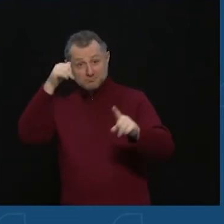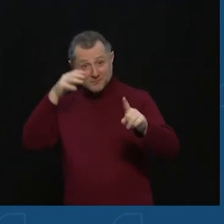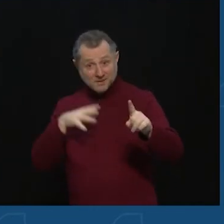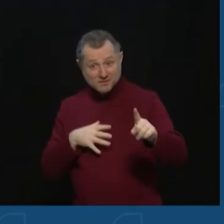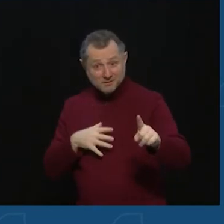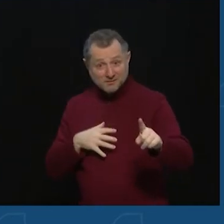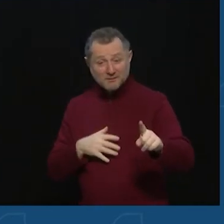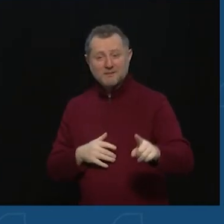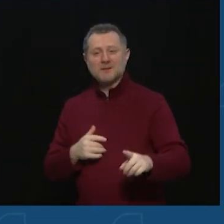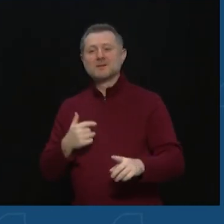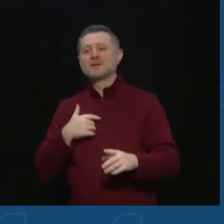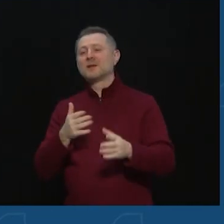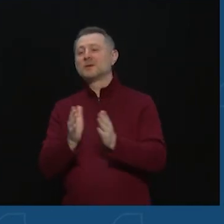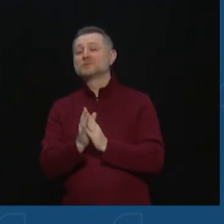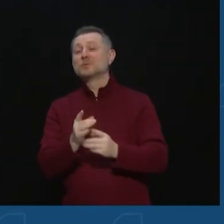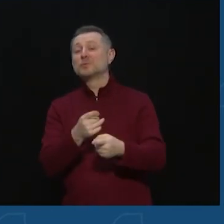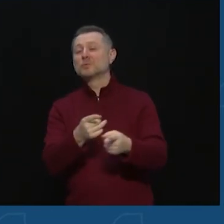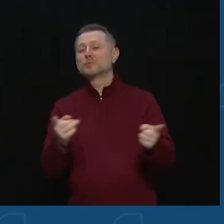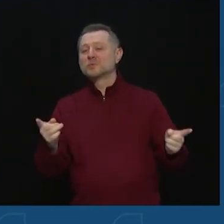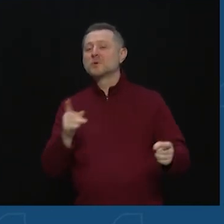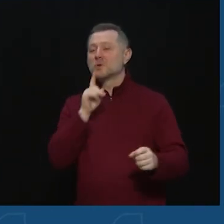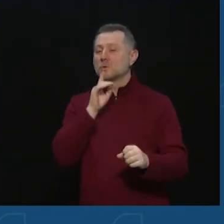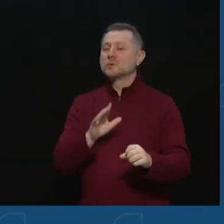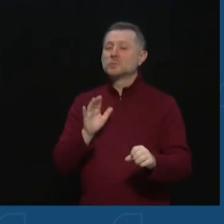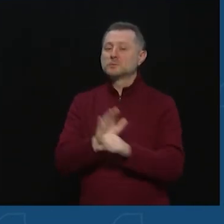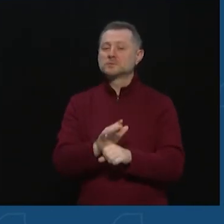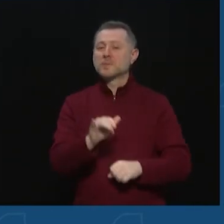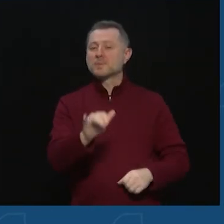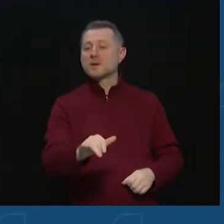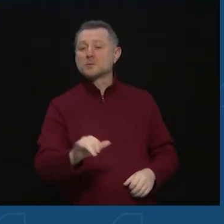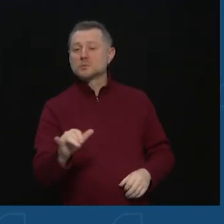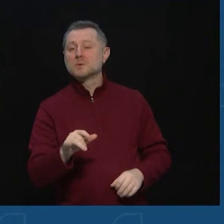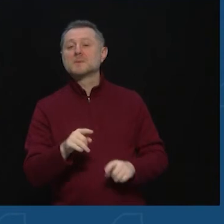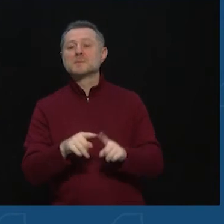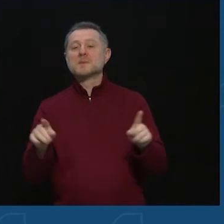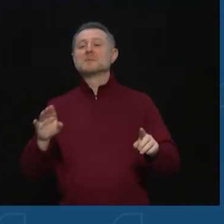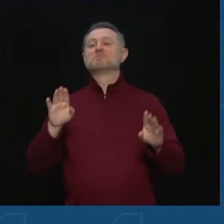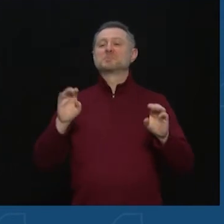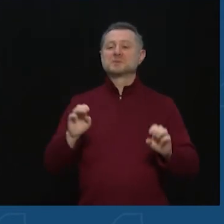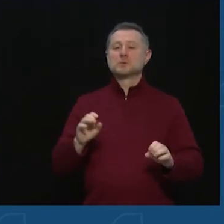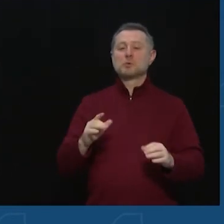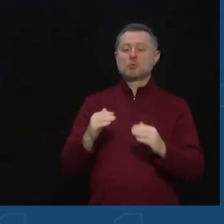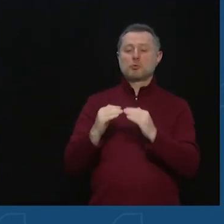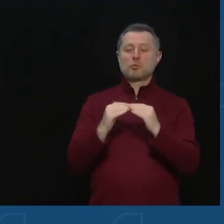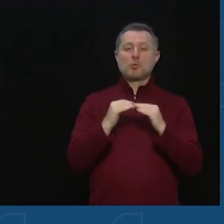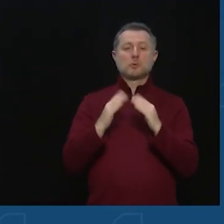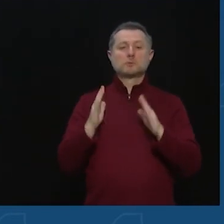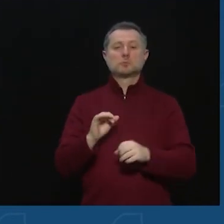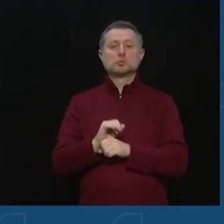well. Be the kind of coworkers and colleagues that I'm